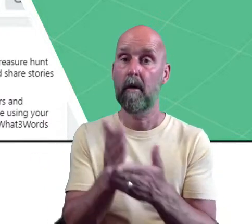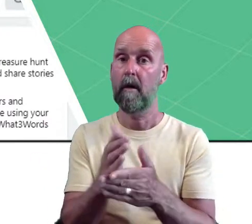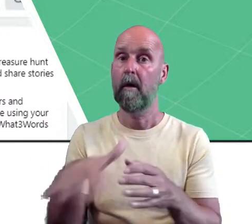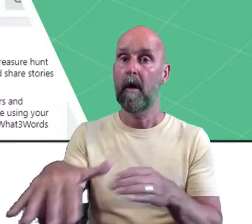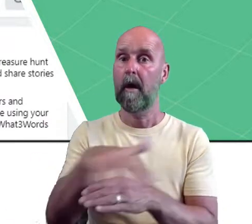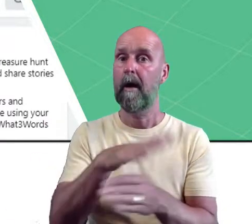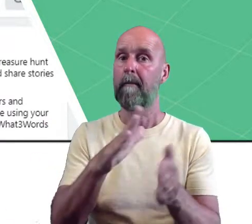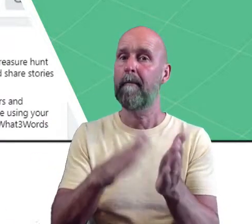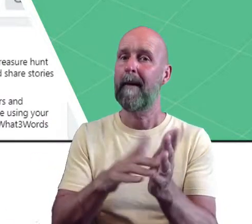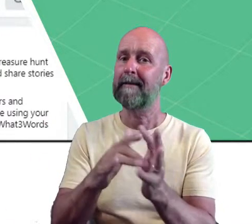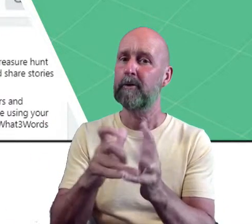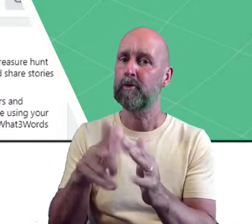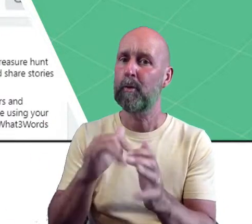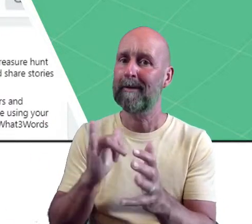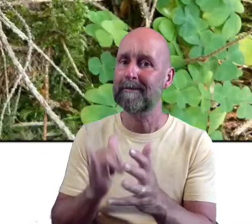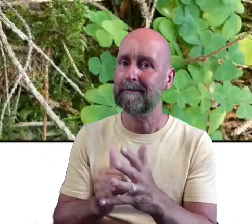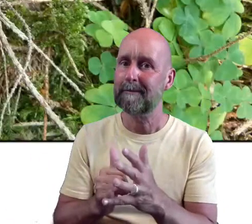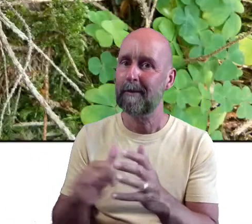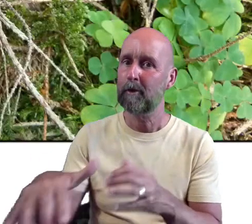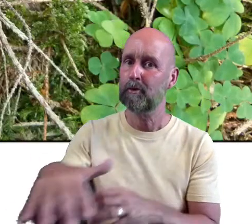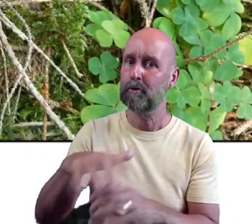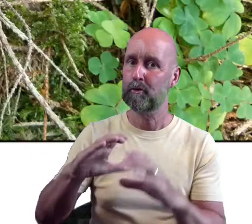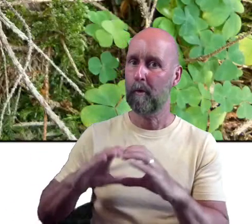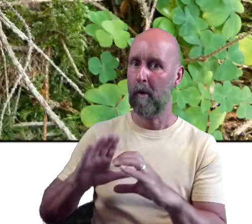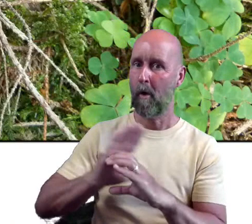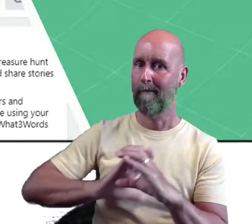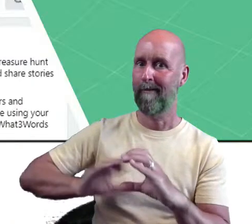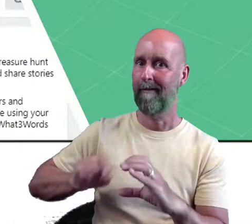So make of that what you will.